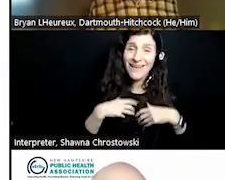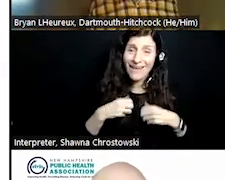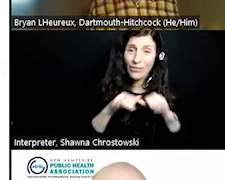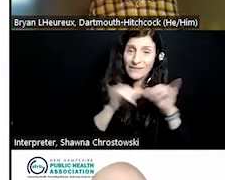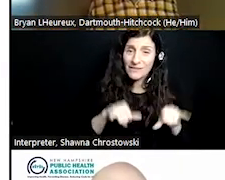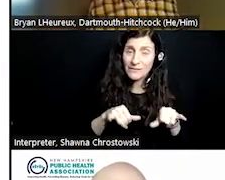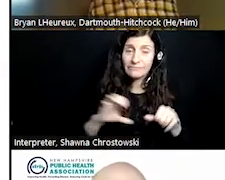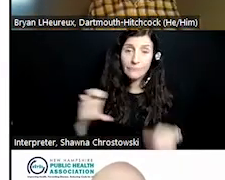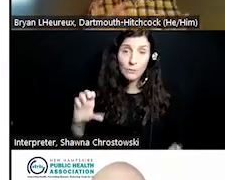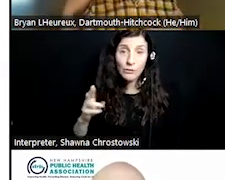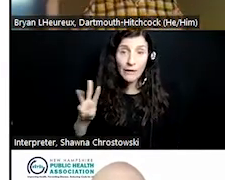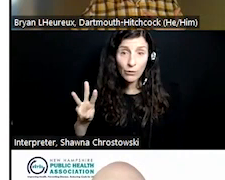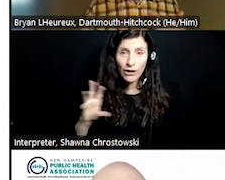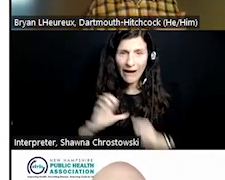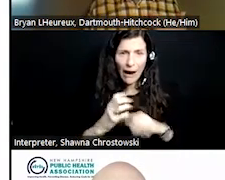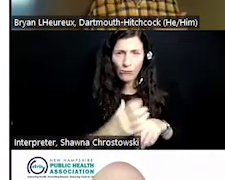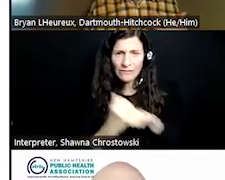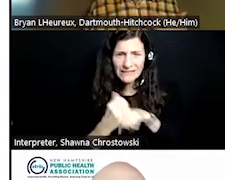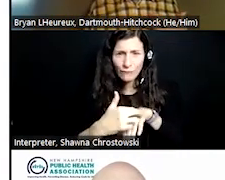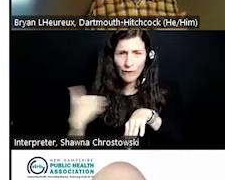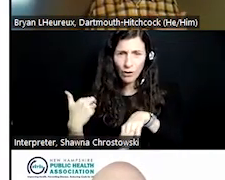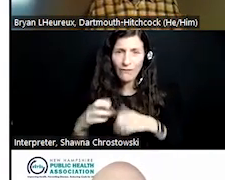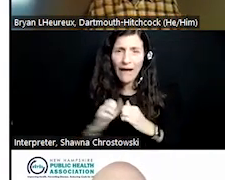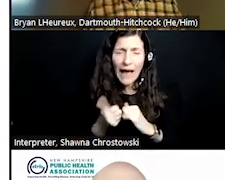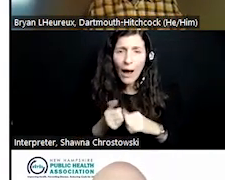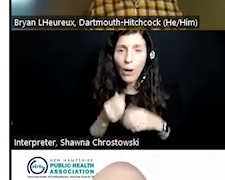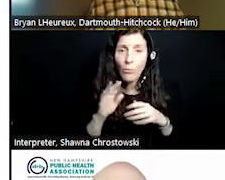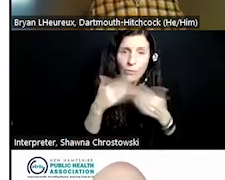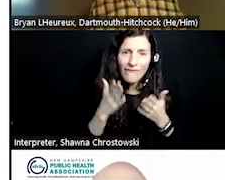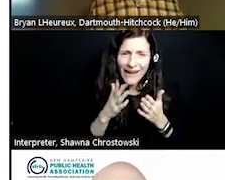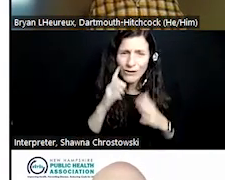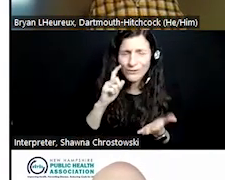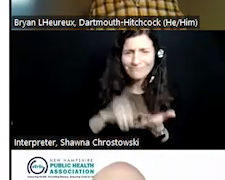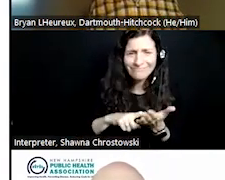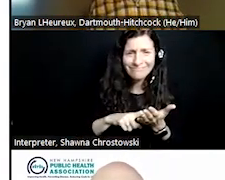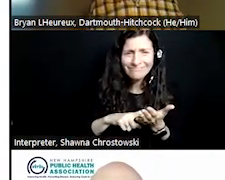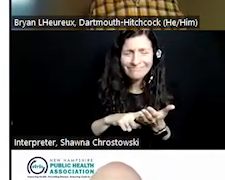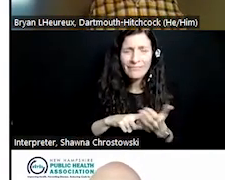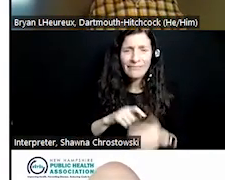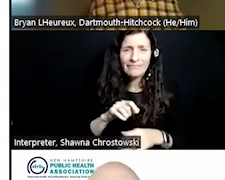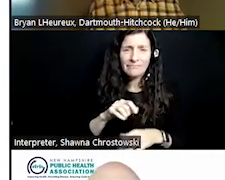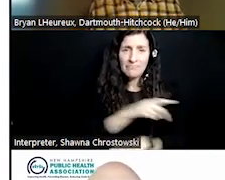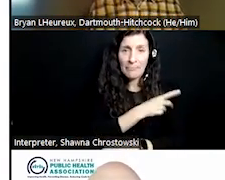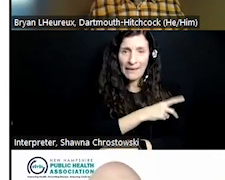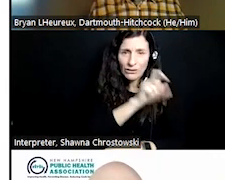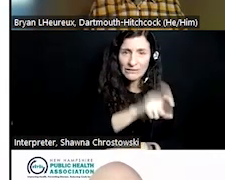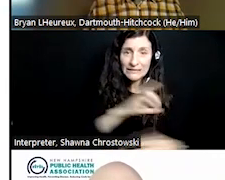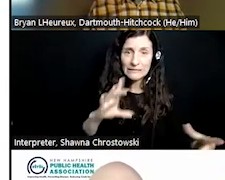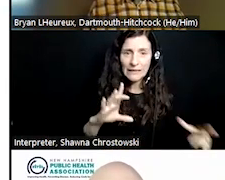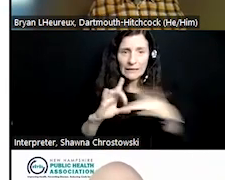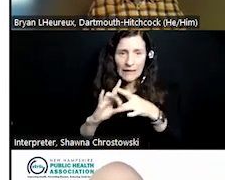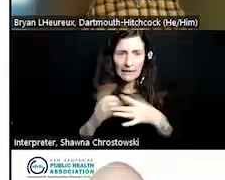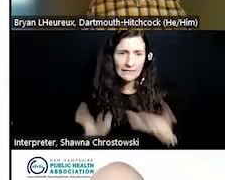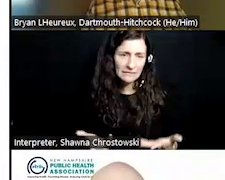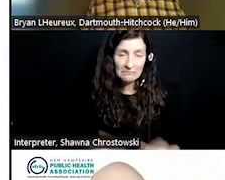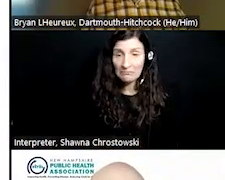health workers getting referrals? How are providers identifying patient needs and making those connections to our community health